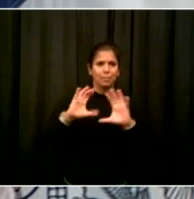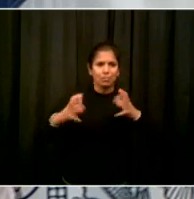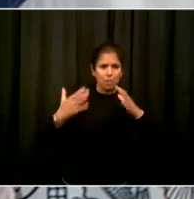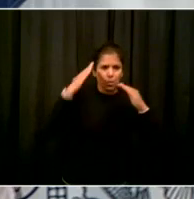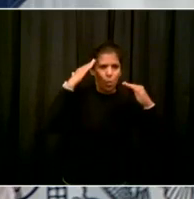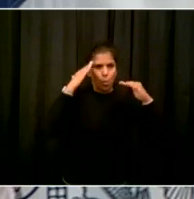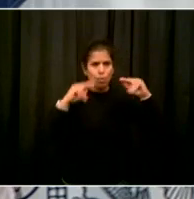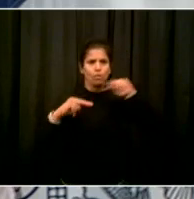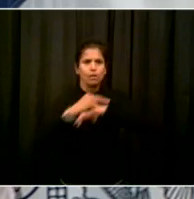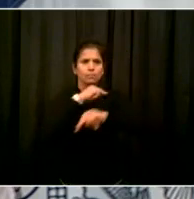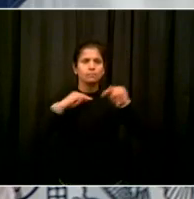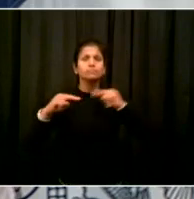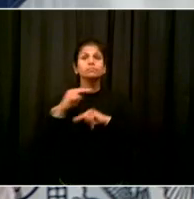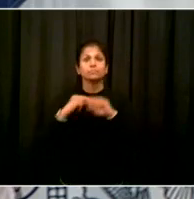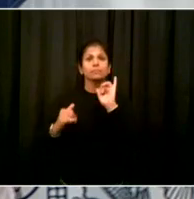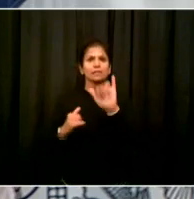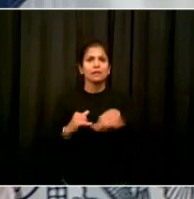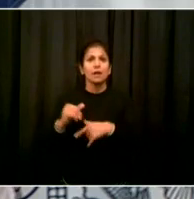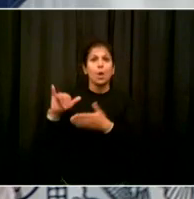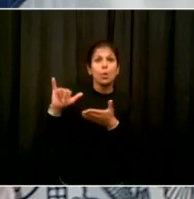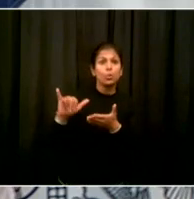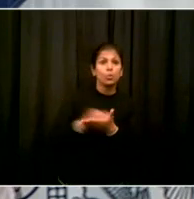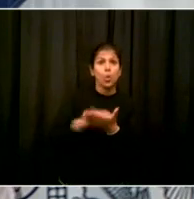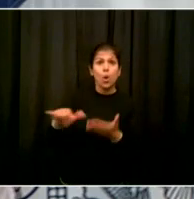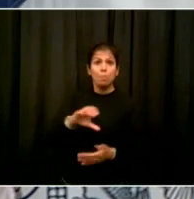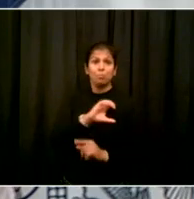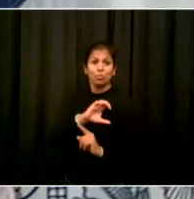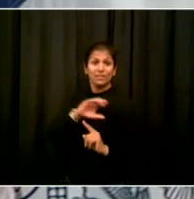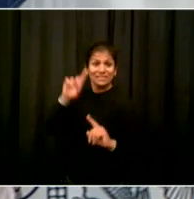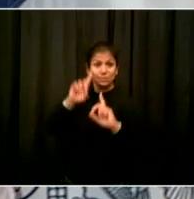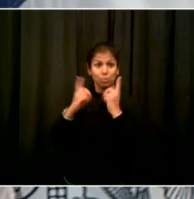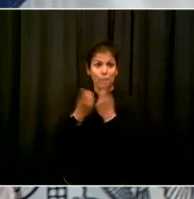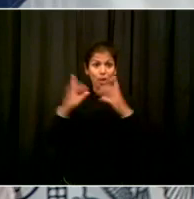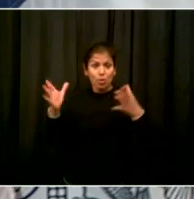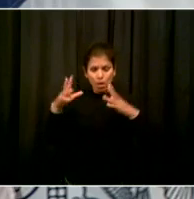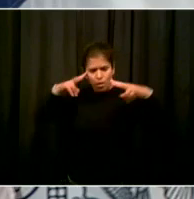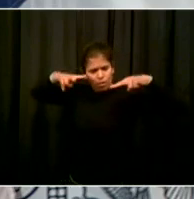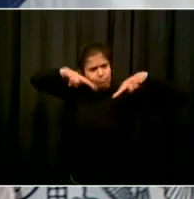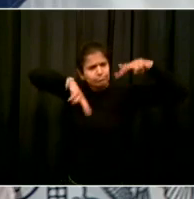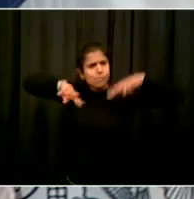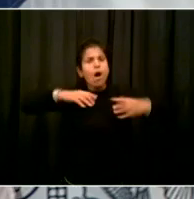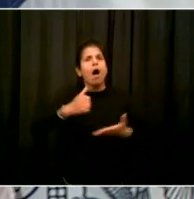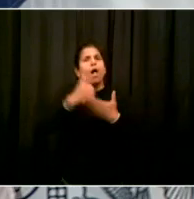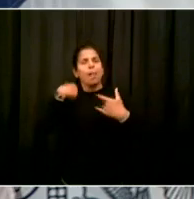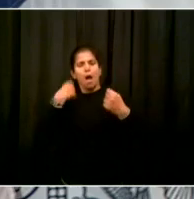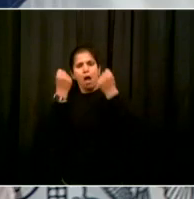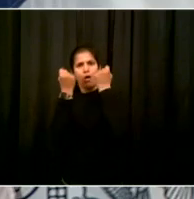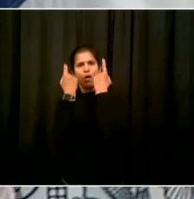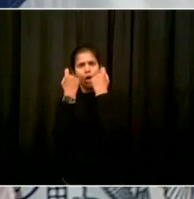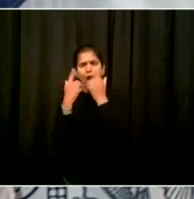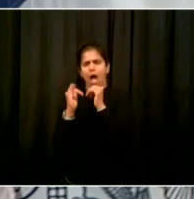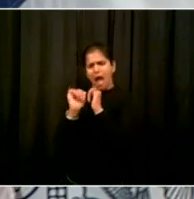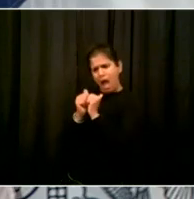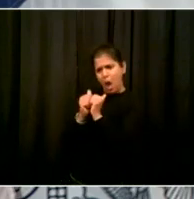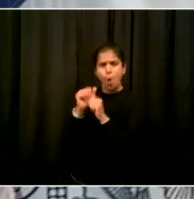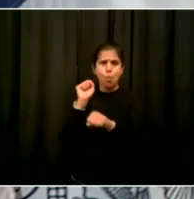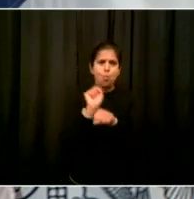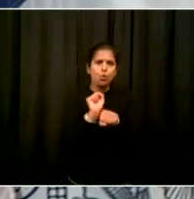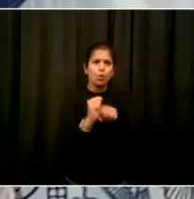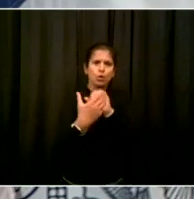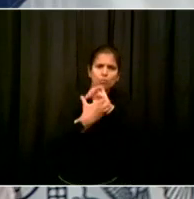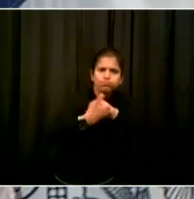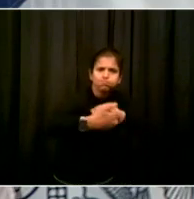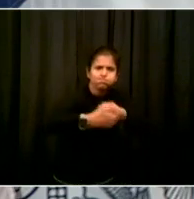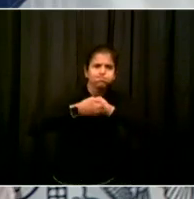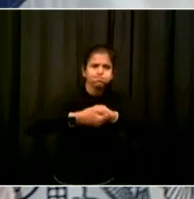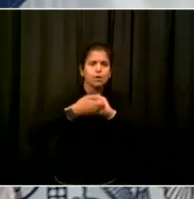NYPD who will help us move forward. And I want to thank Commissioner Shea, who has made it a point for years as we've worked